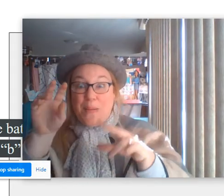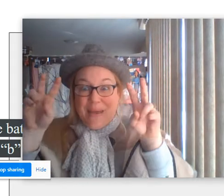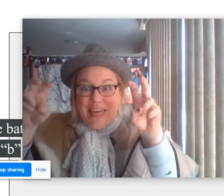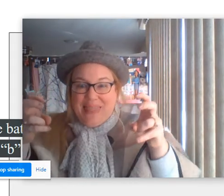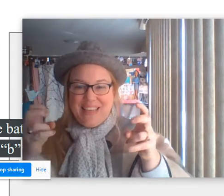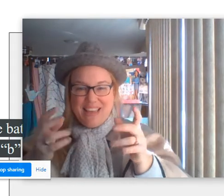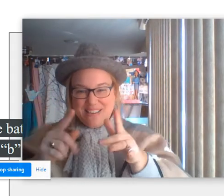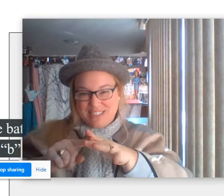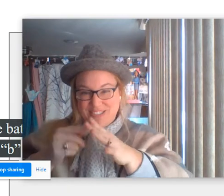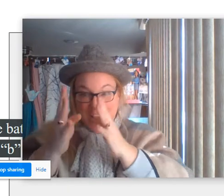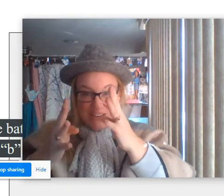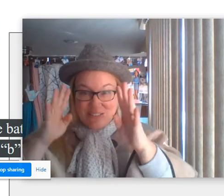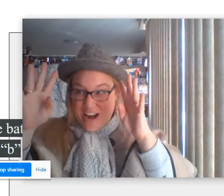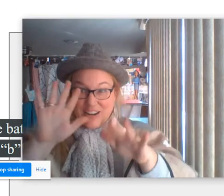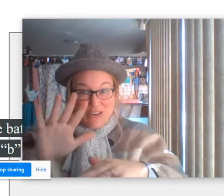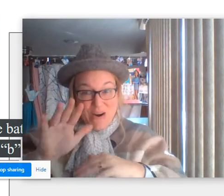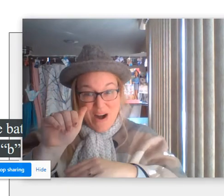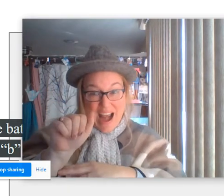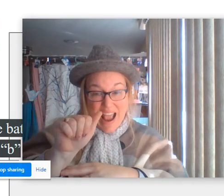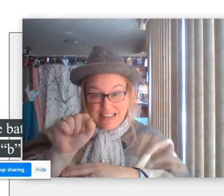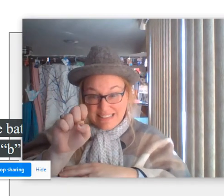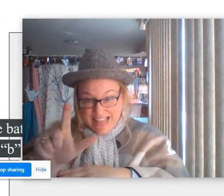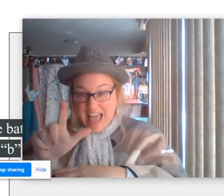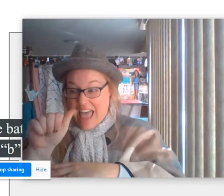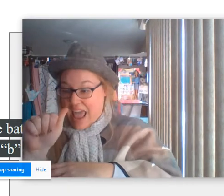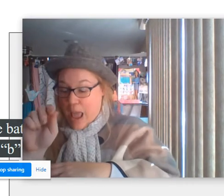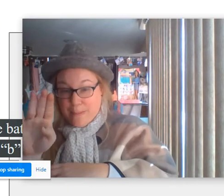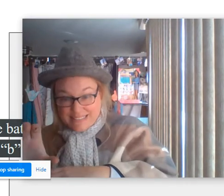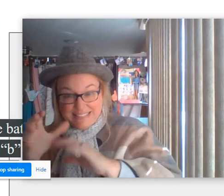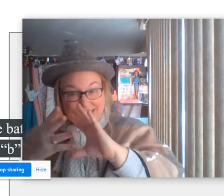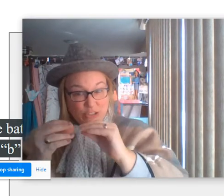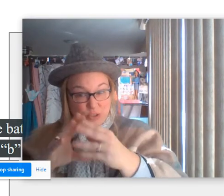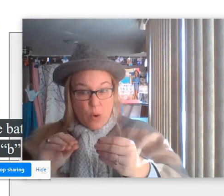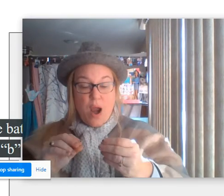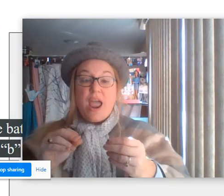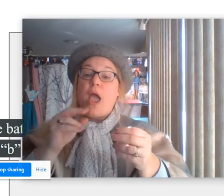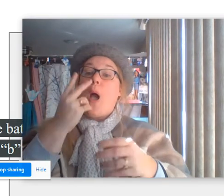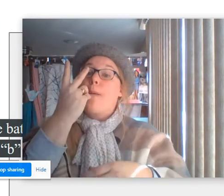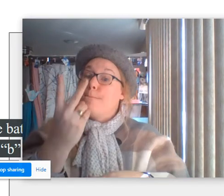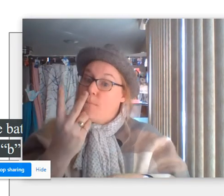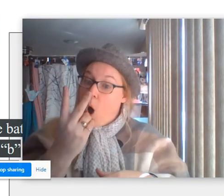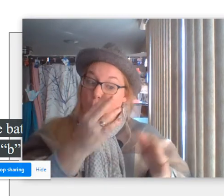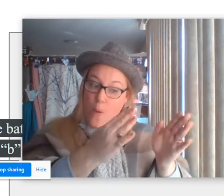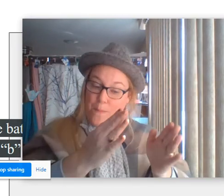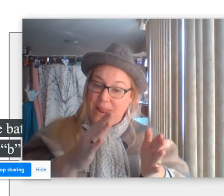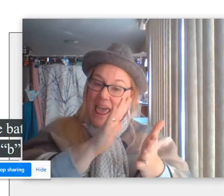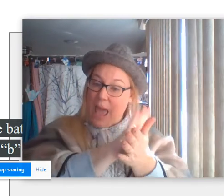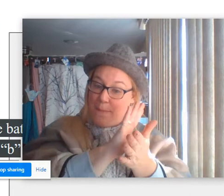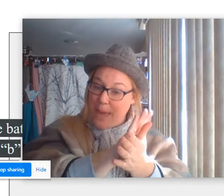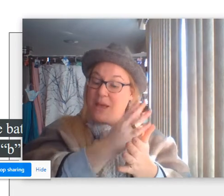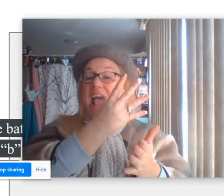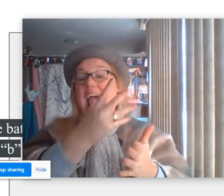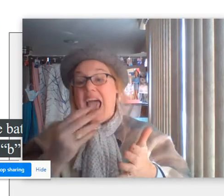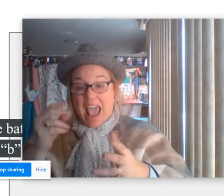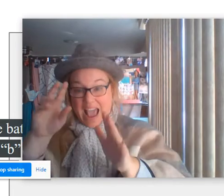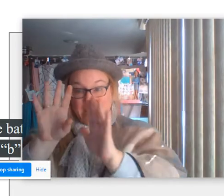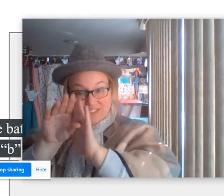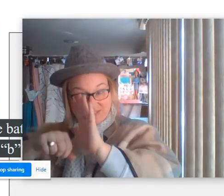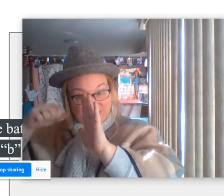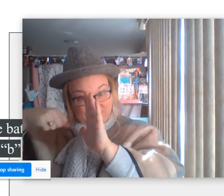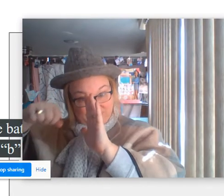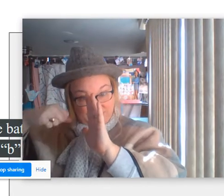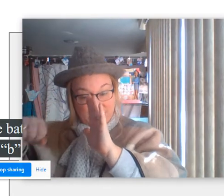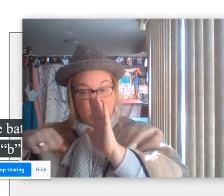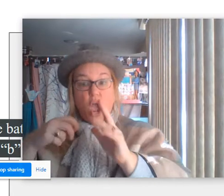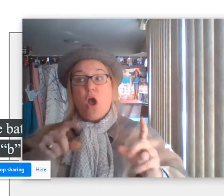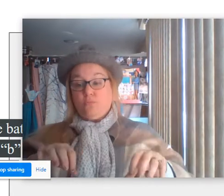creating your ASL story. You're going to turn in both your planning doc and your video as a collaboration if you're